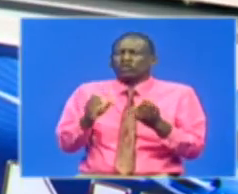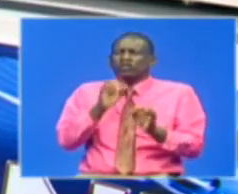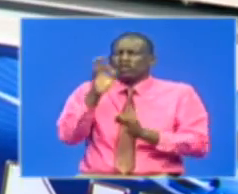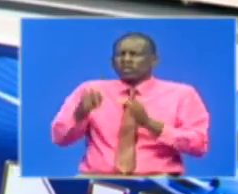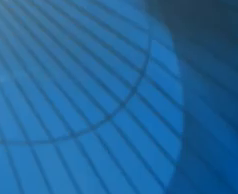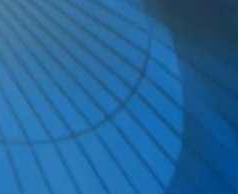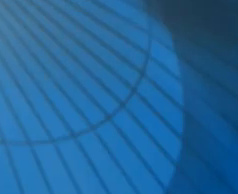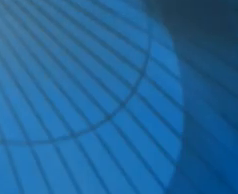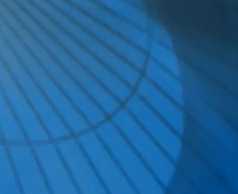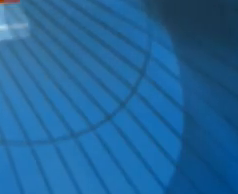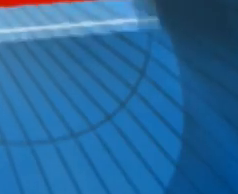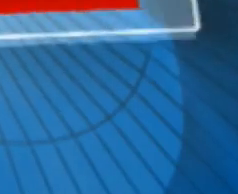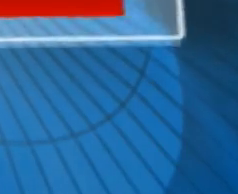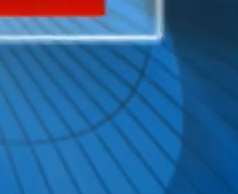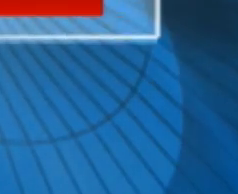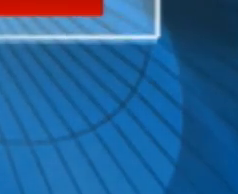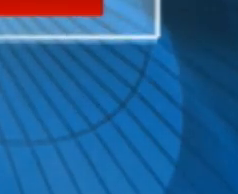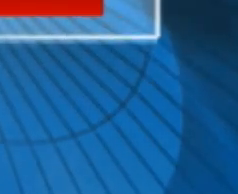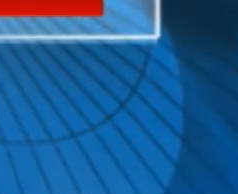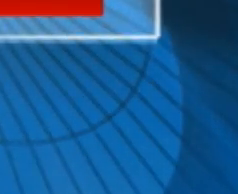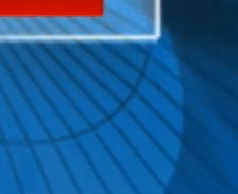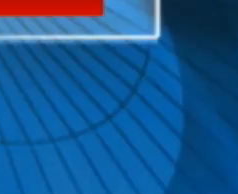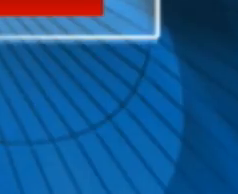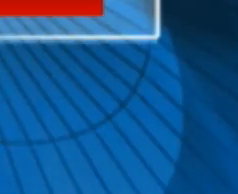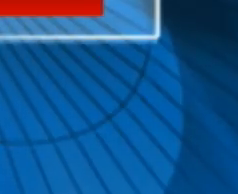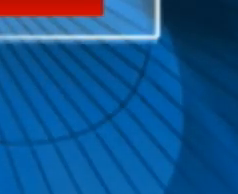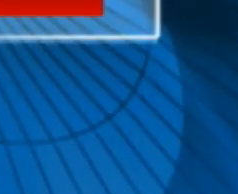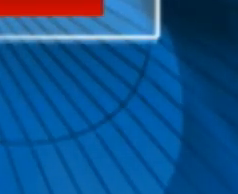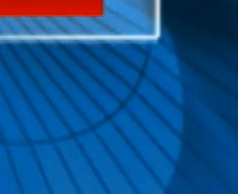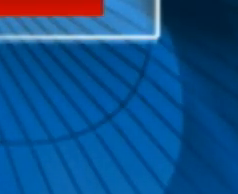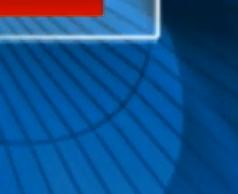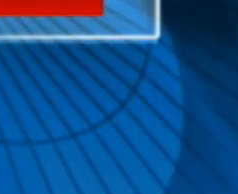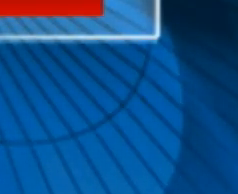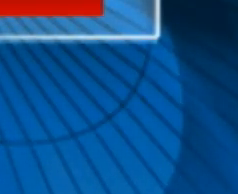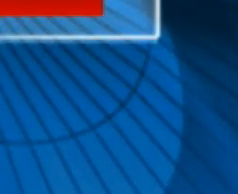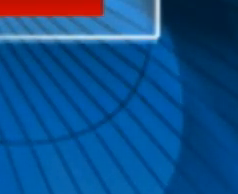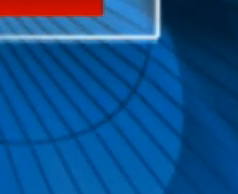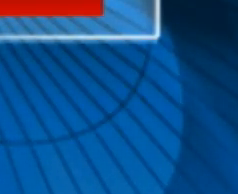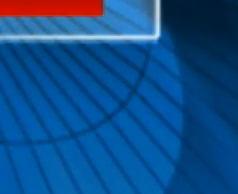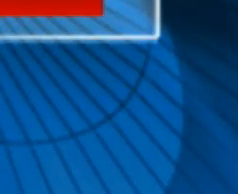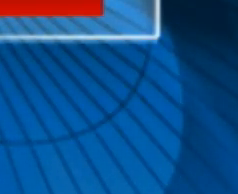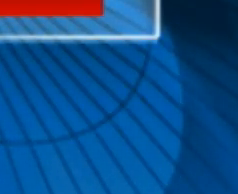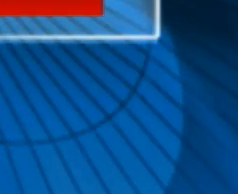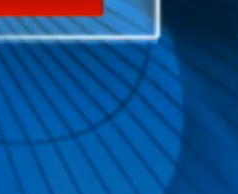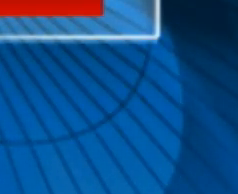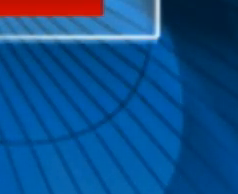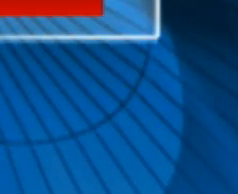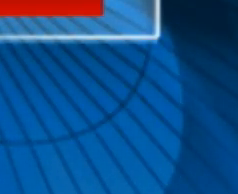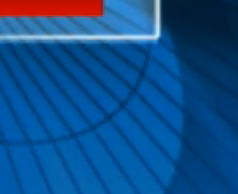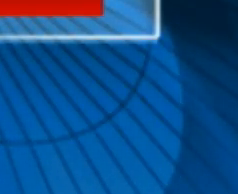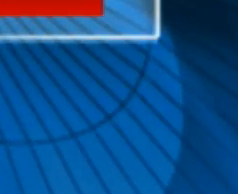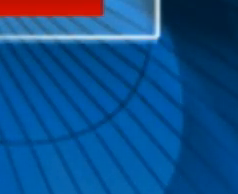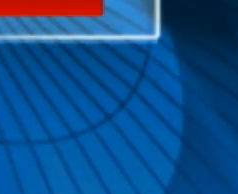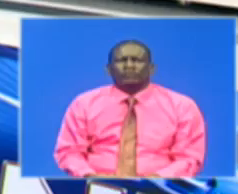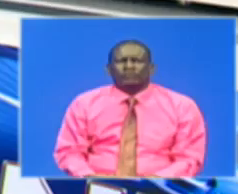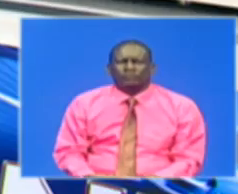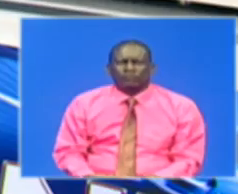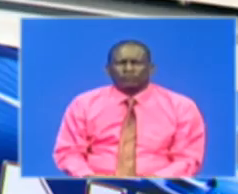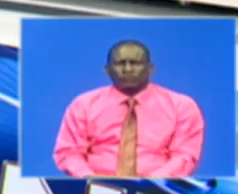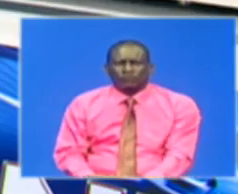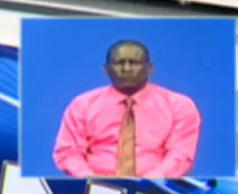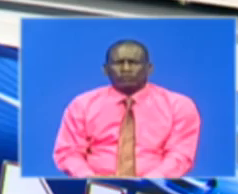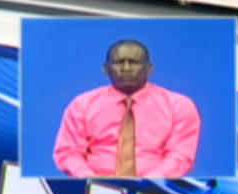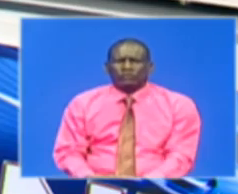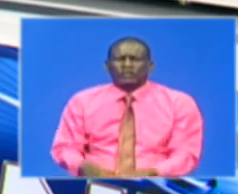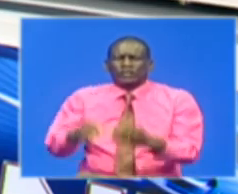the nurse's defiance of the president's order. We will sample your views towards the end of this broadcast. Tweet us at NTV